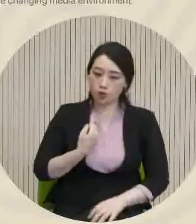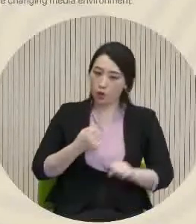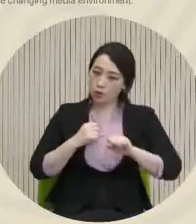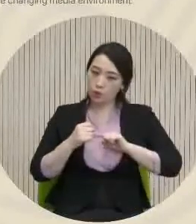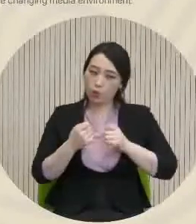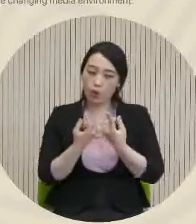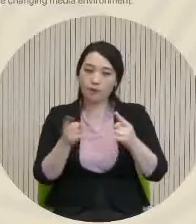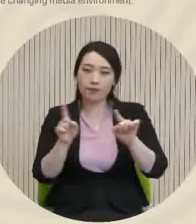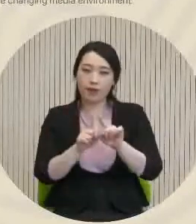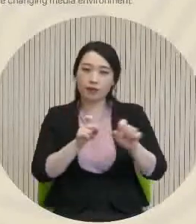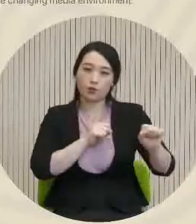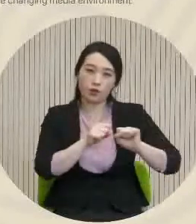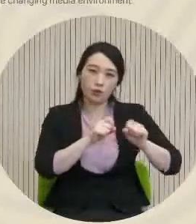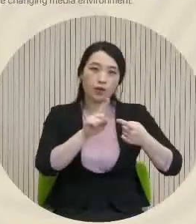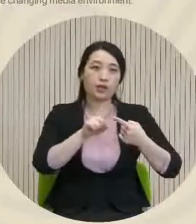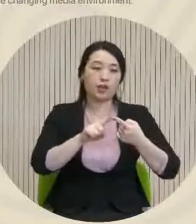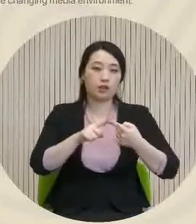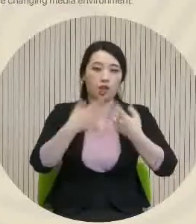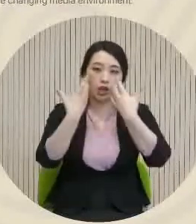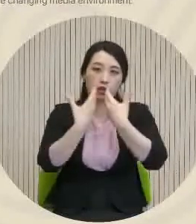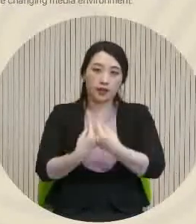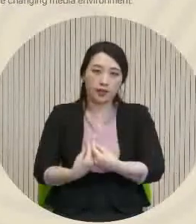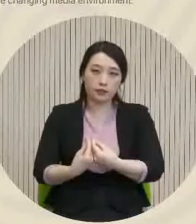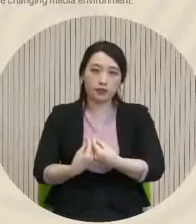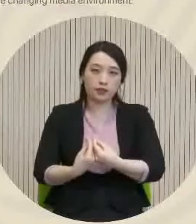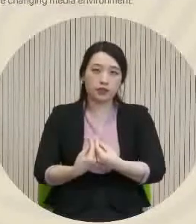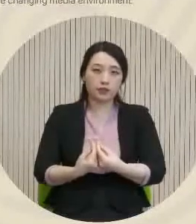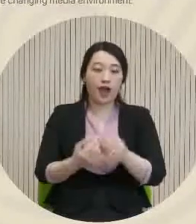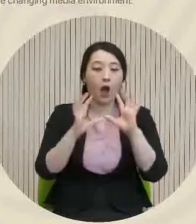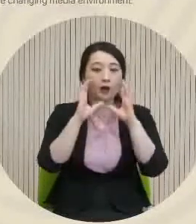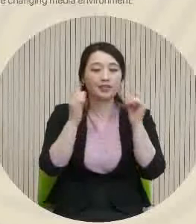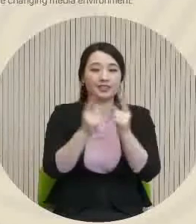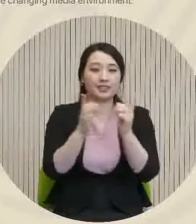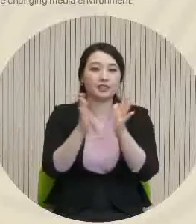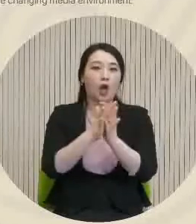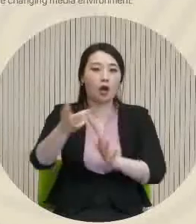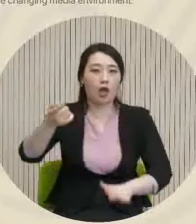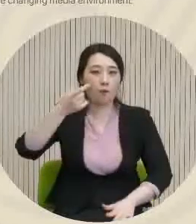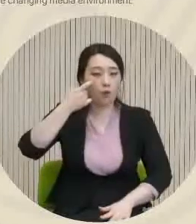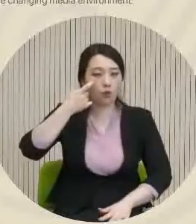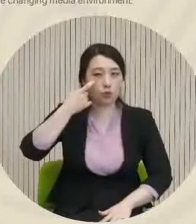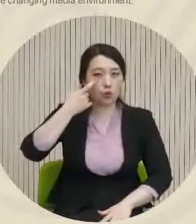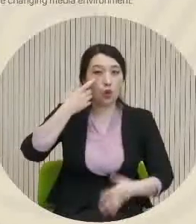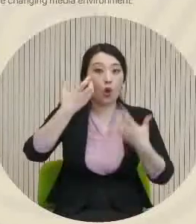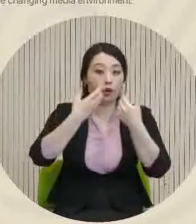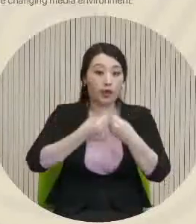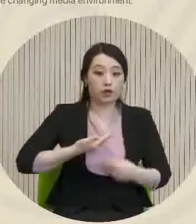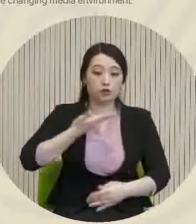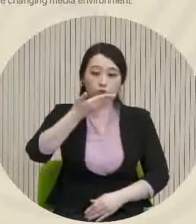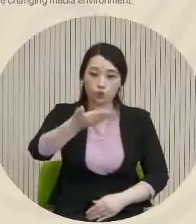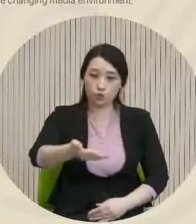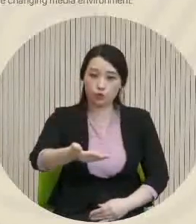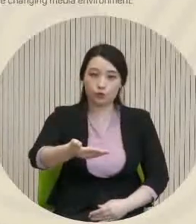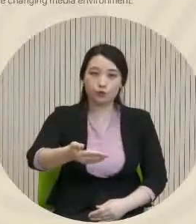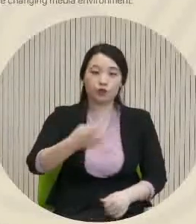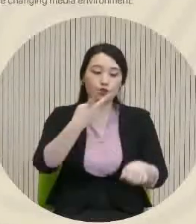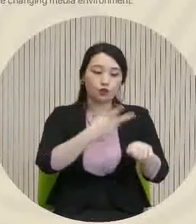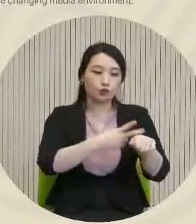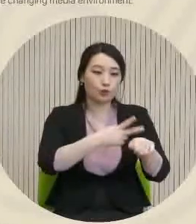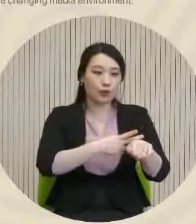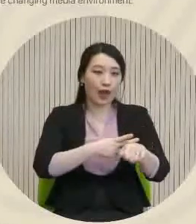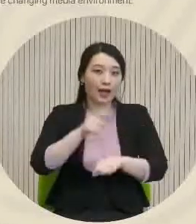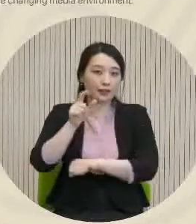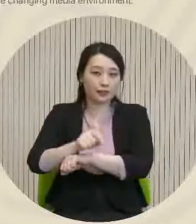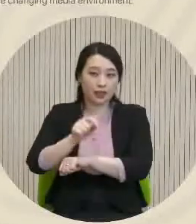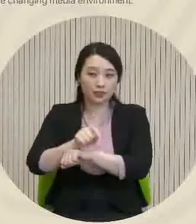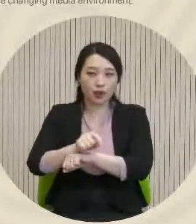record. And also they can do it with other children, or they can do it with other teams.